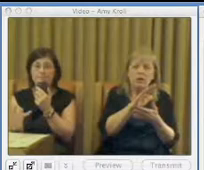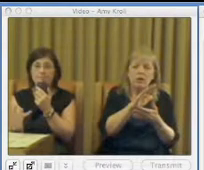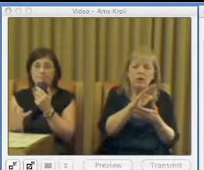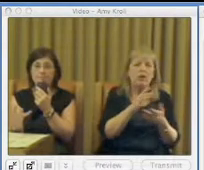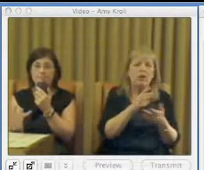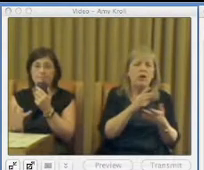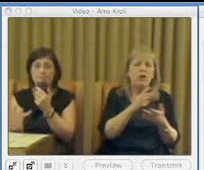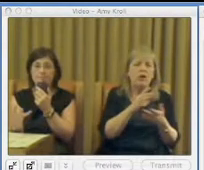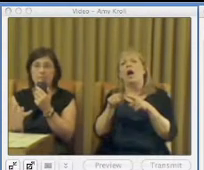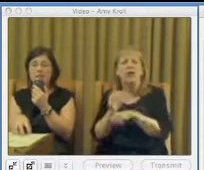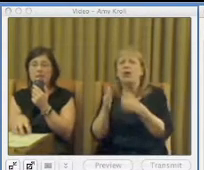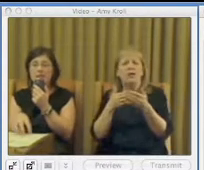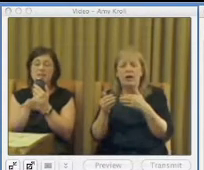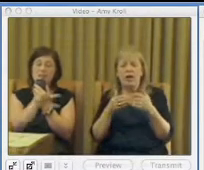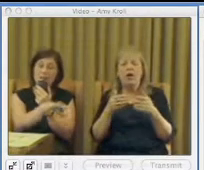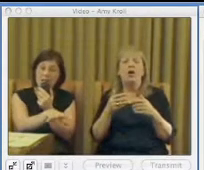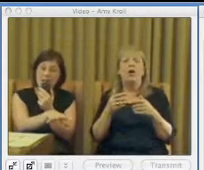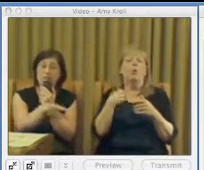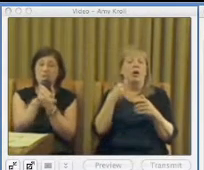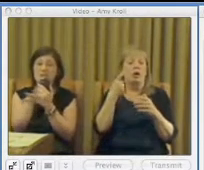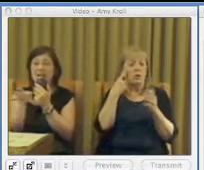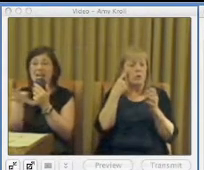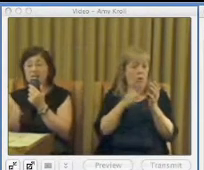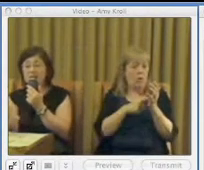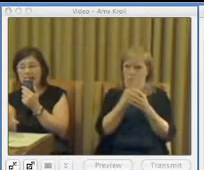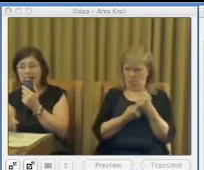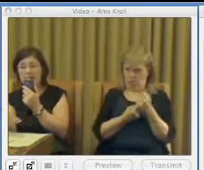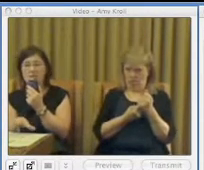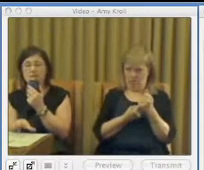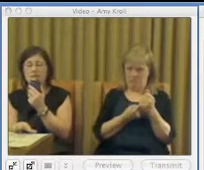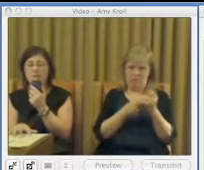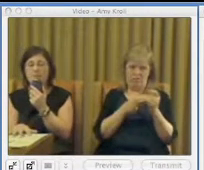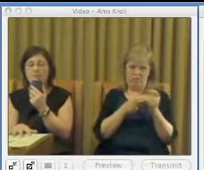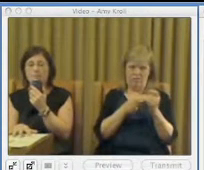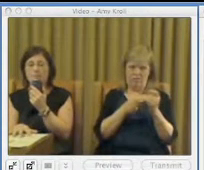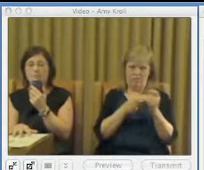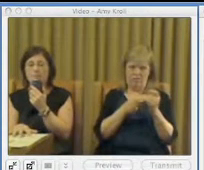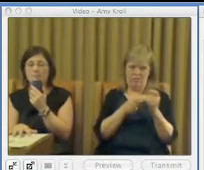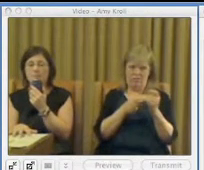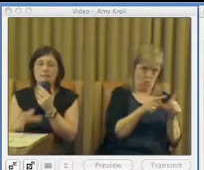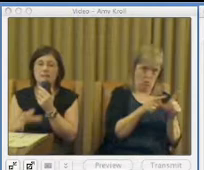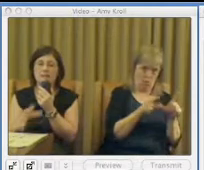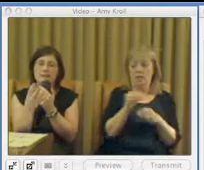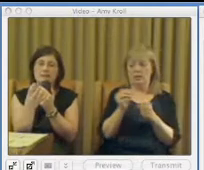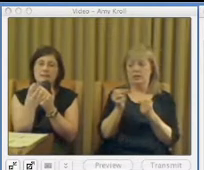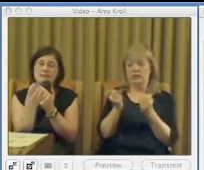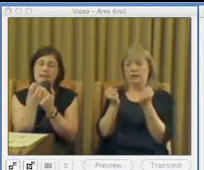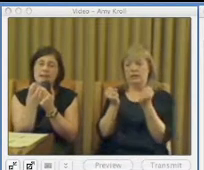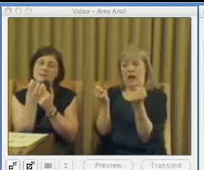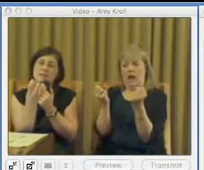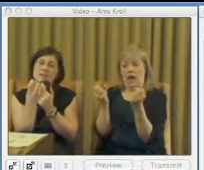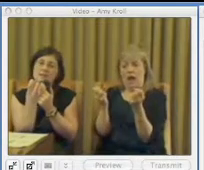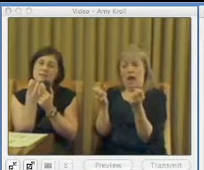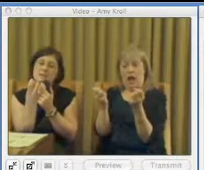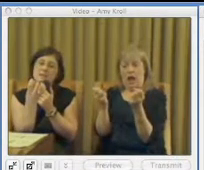workplaces, we are seeing in spoken languages and sign languages